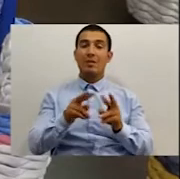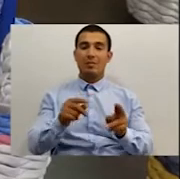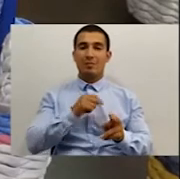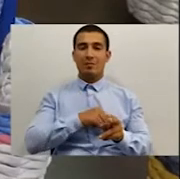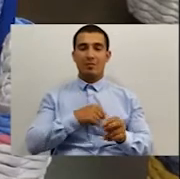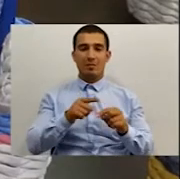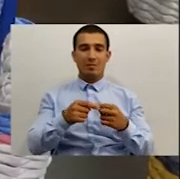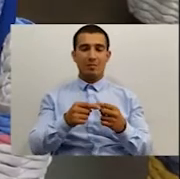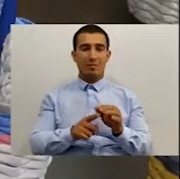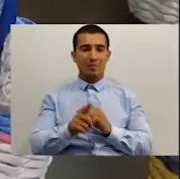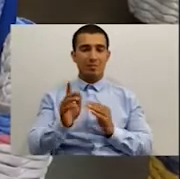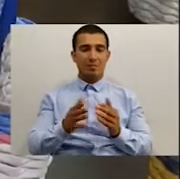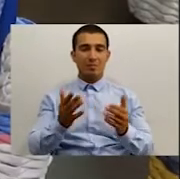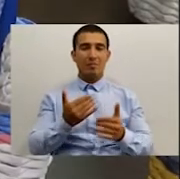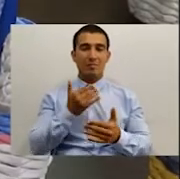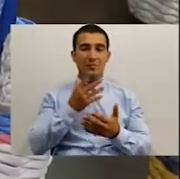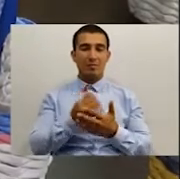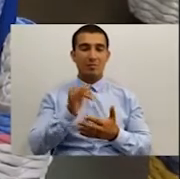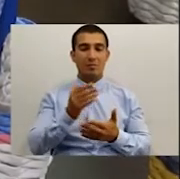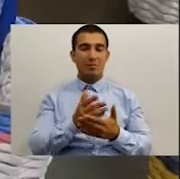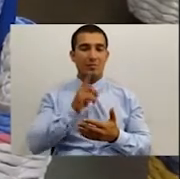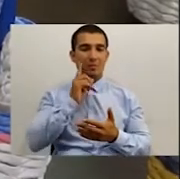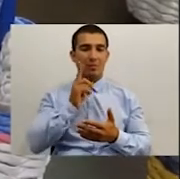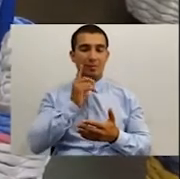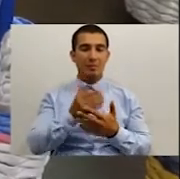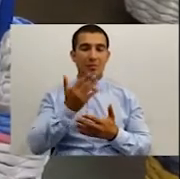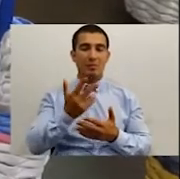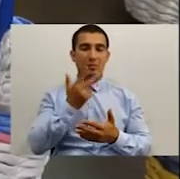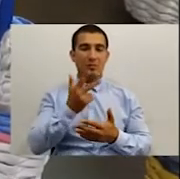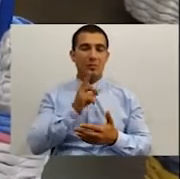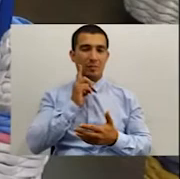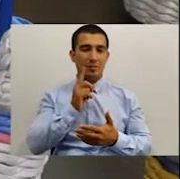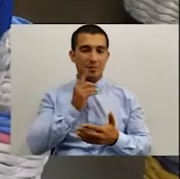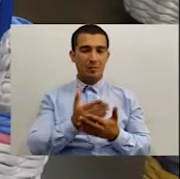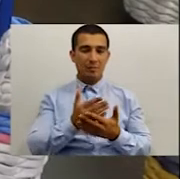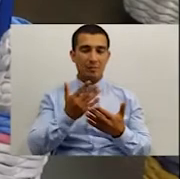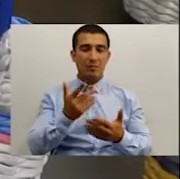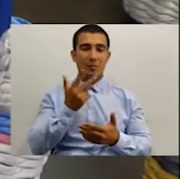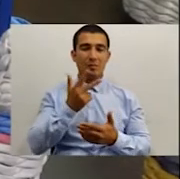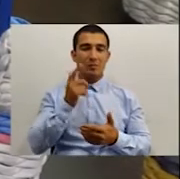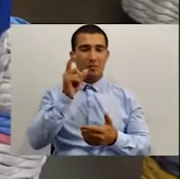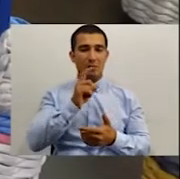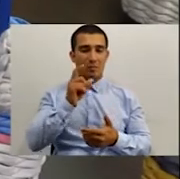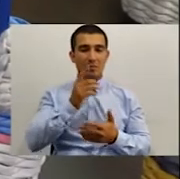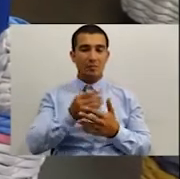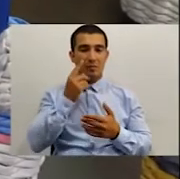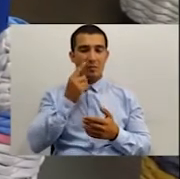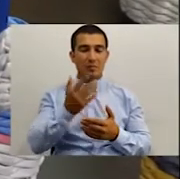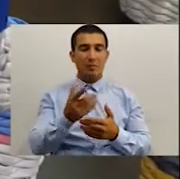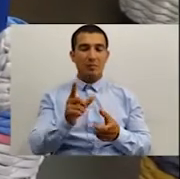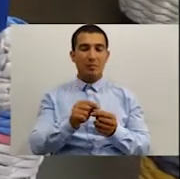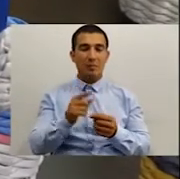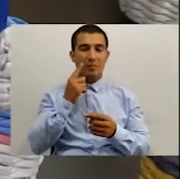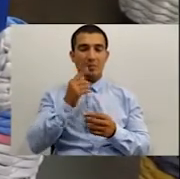Yashil novdalarimiz 3 tani, 3 ta ko'k novdani aylantirib chiqamiz. Bittasi